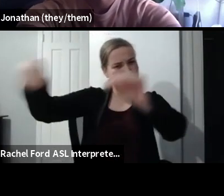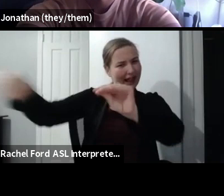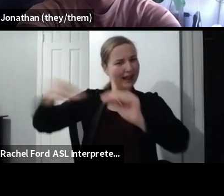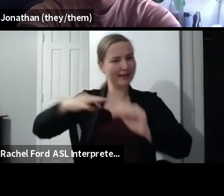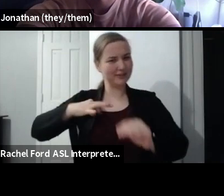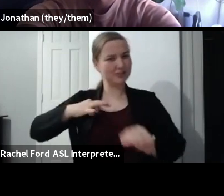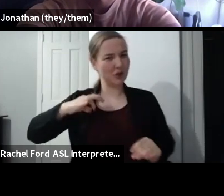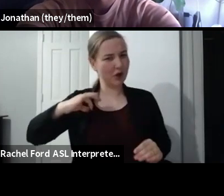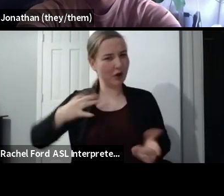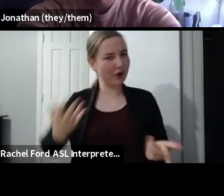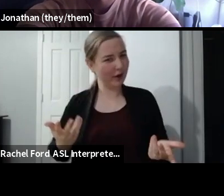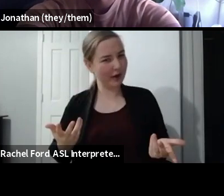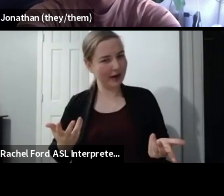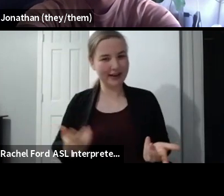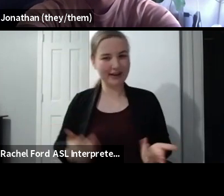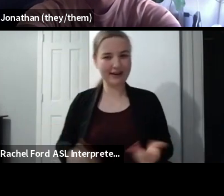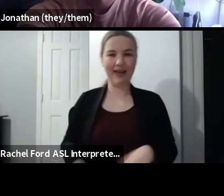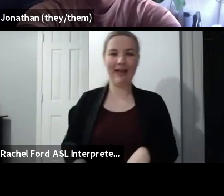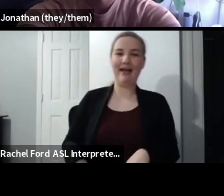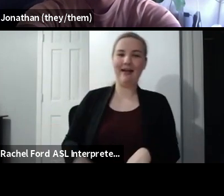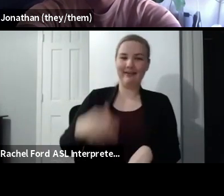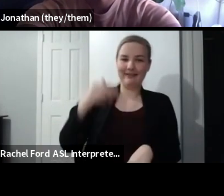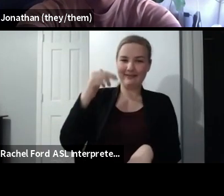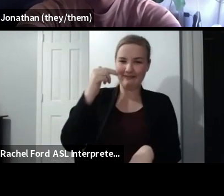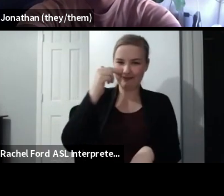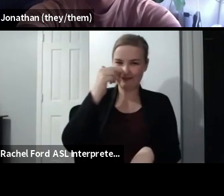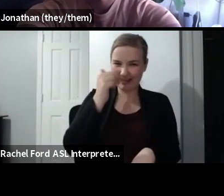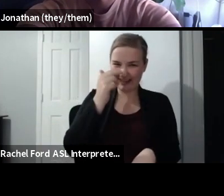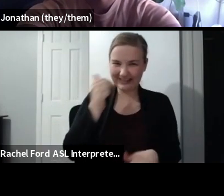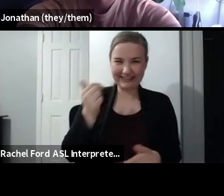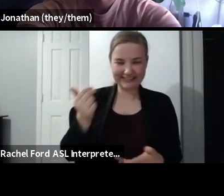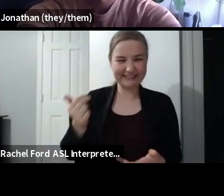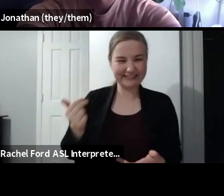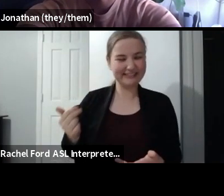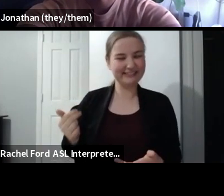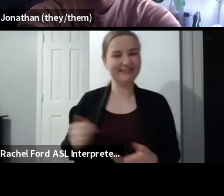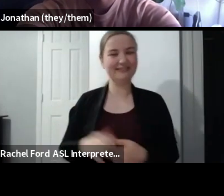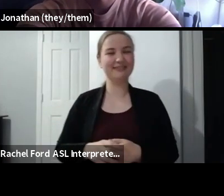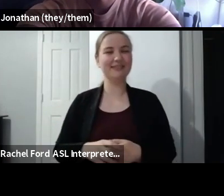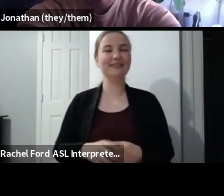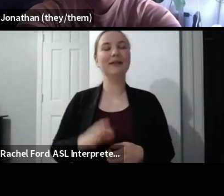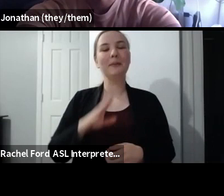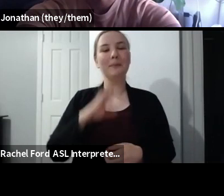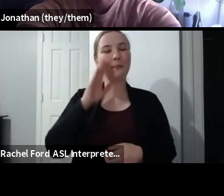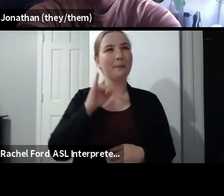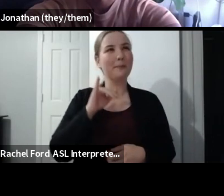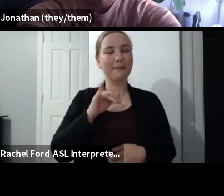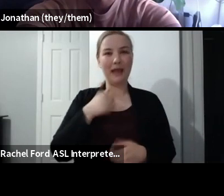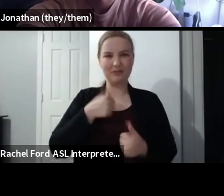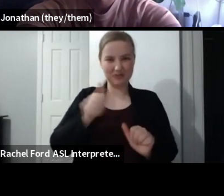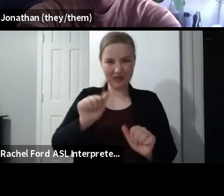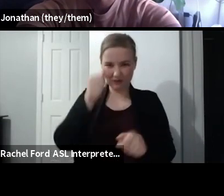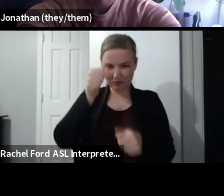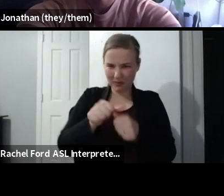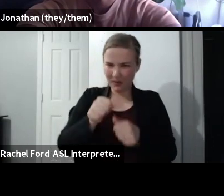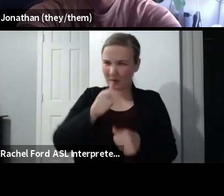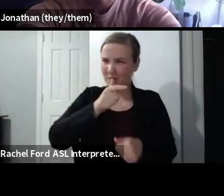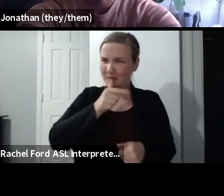this joke. And then when I got the t-shirt as a present, I was like, oh my God, that's so funny. Who said that? And they were like, you. And I was